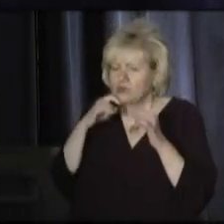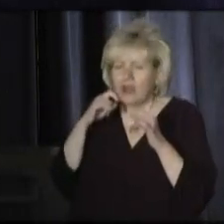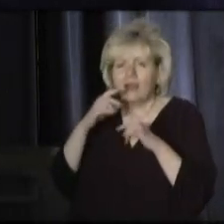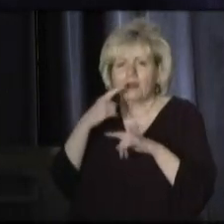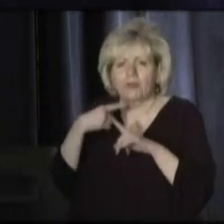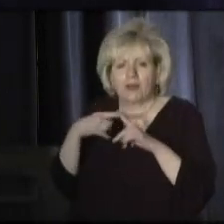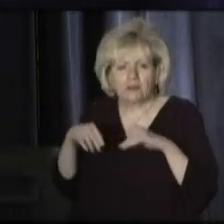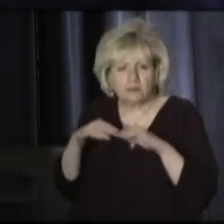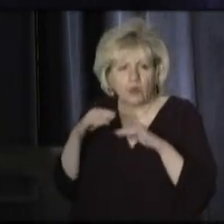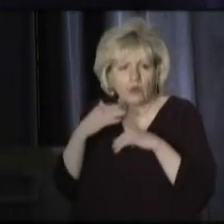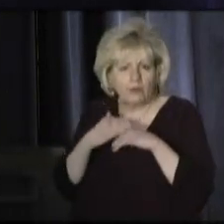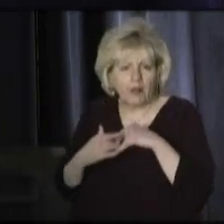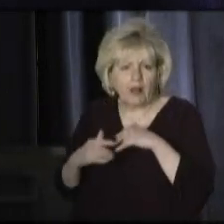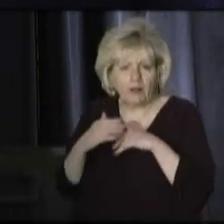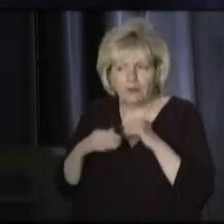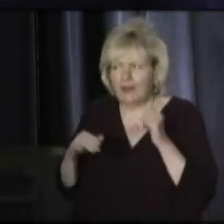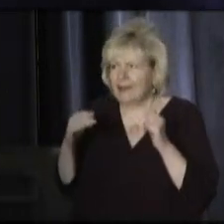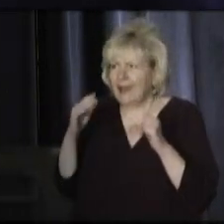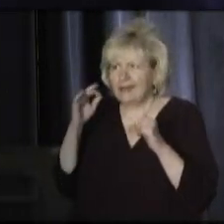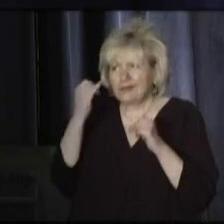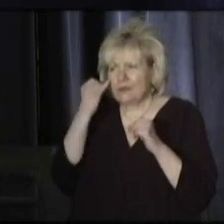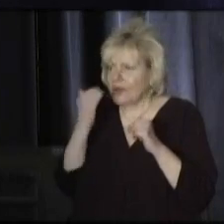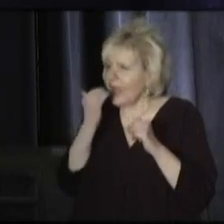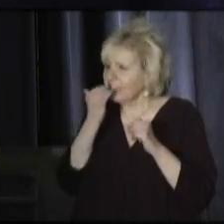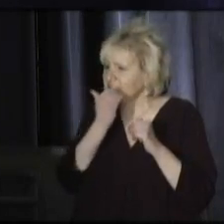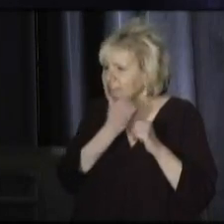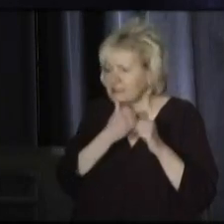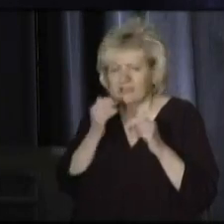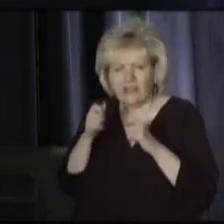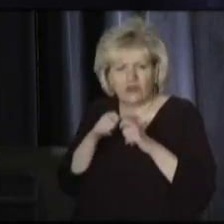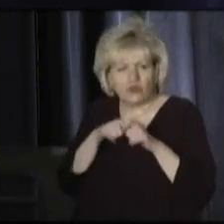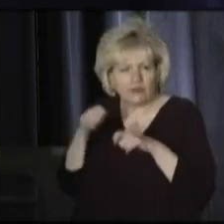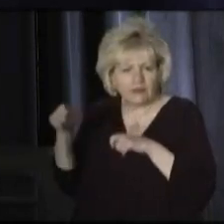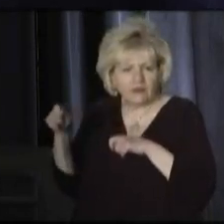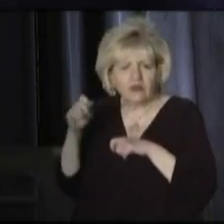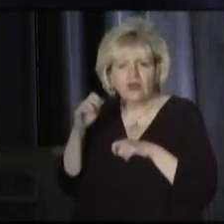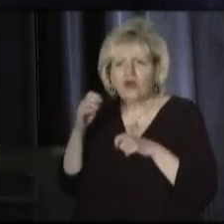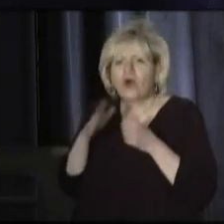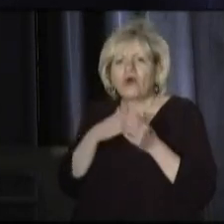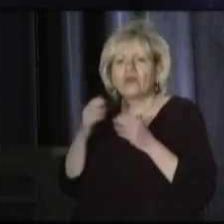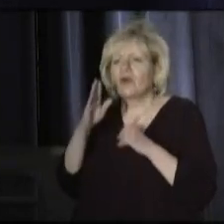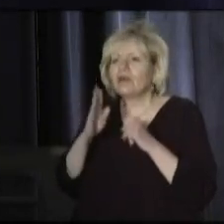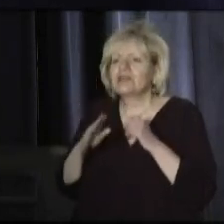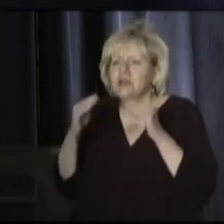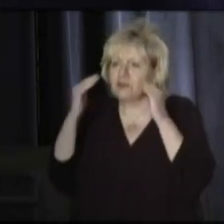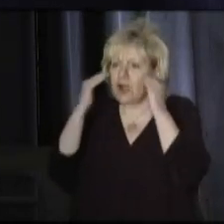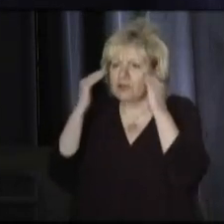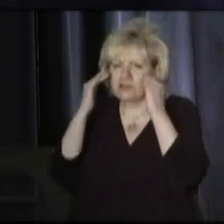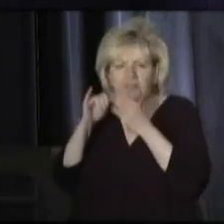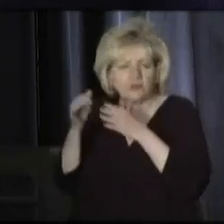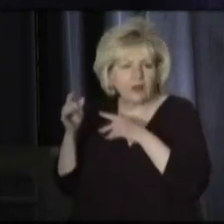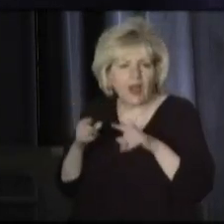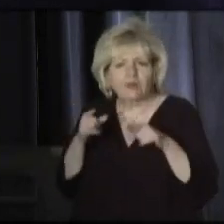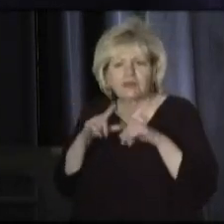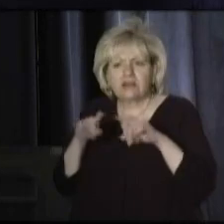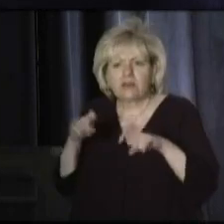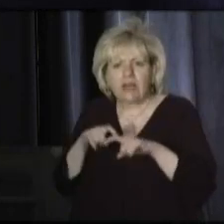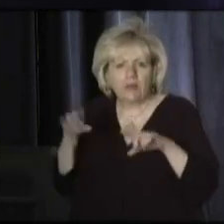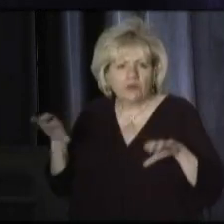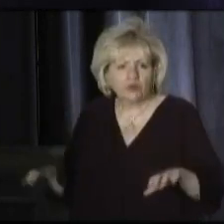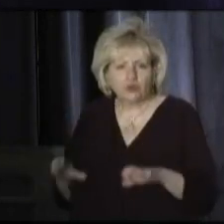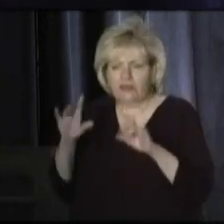as I played with it, a pen stabbed into palm. Fire tools, they would do. I brushed my teeth and slid